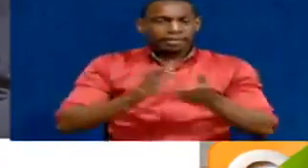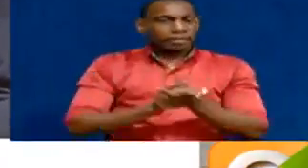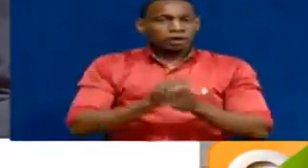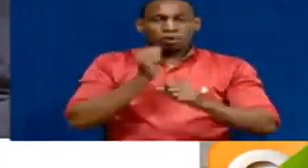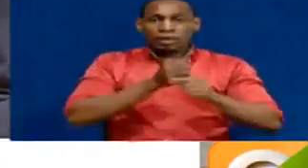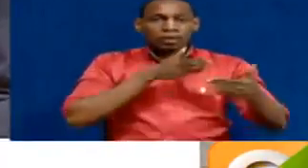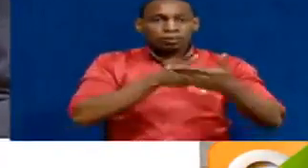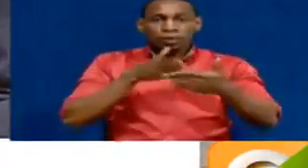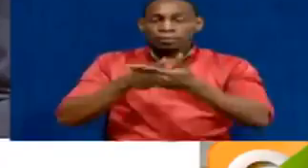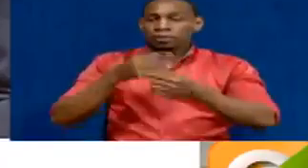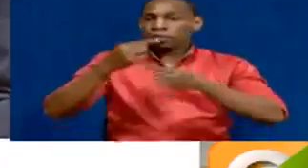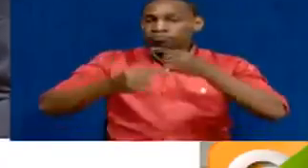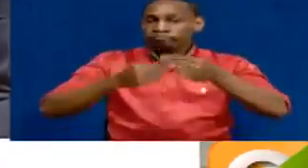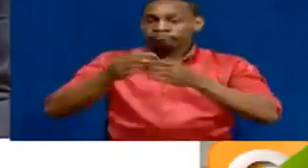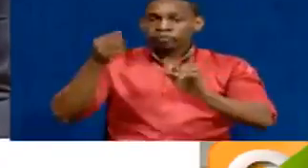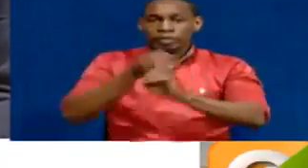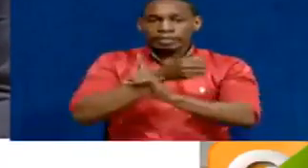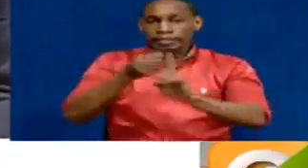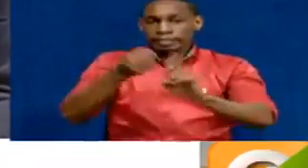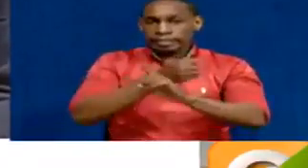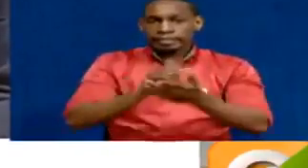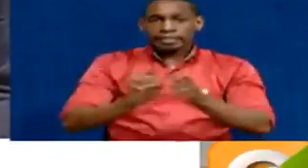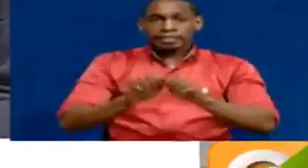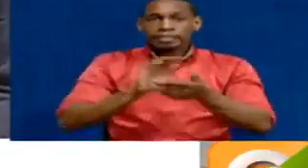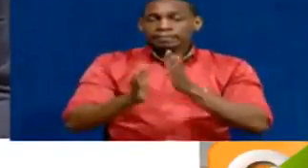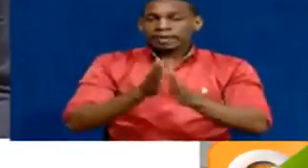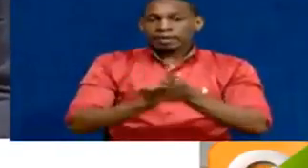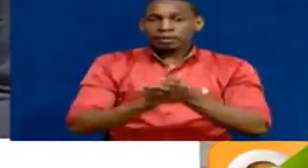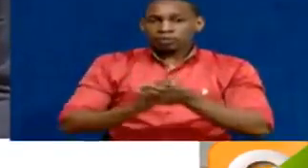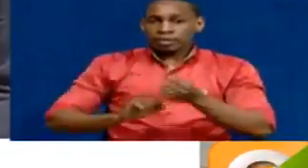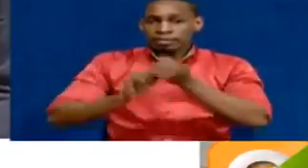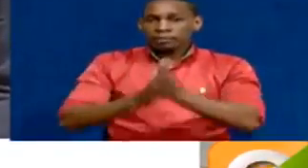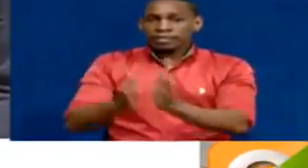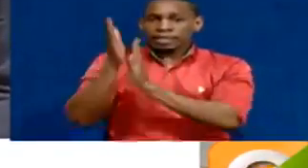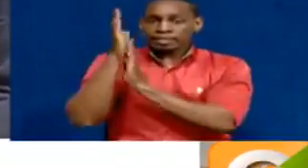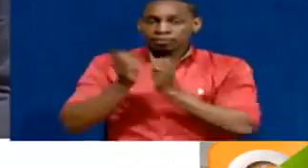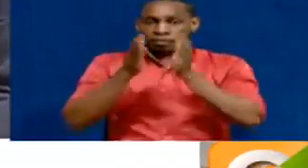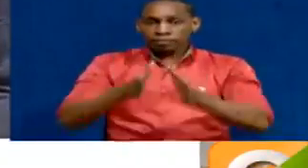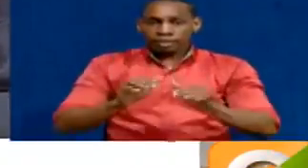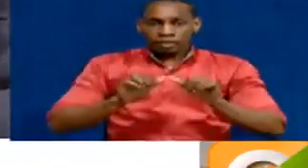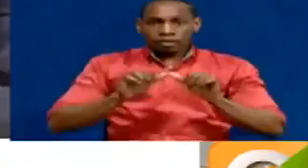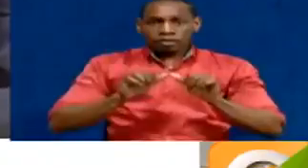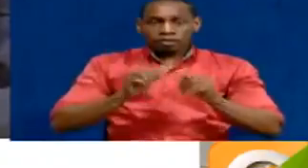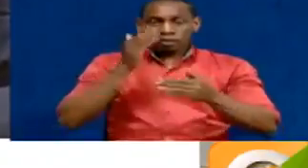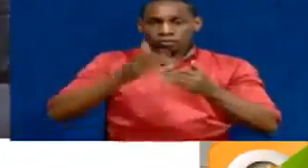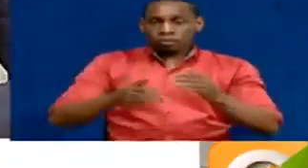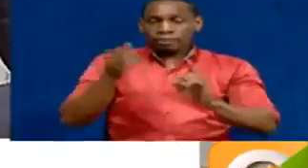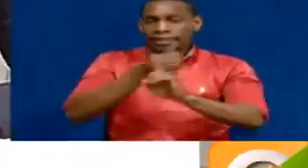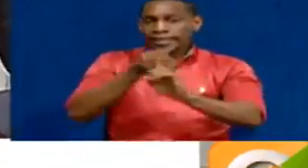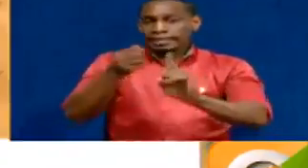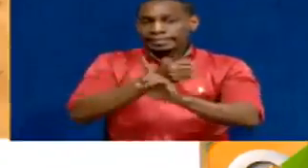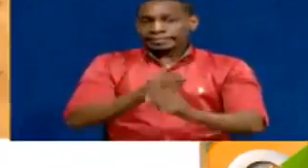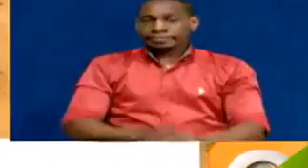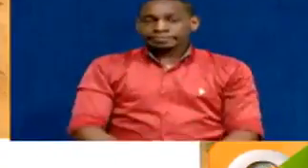are hampered by continuous attacks and a lack of zeal by security personnel to combat the attackers.